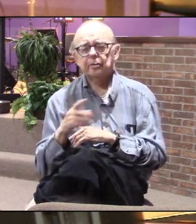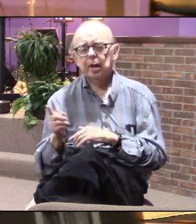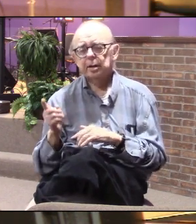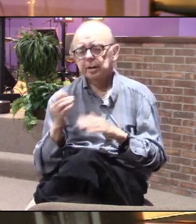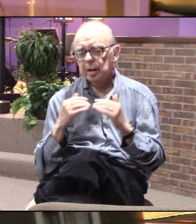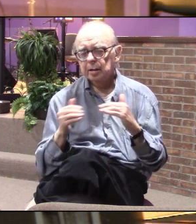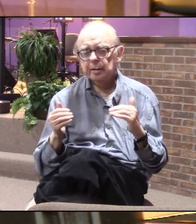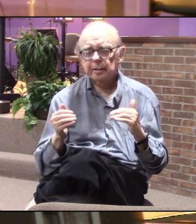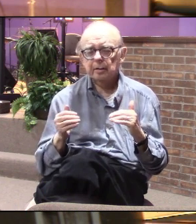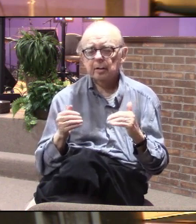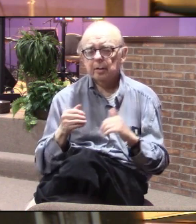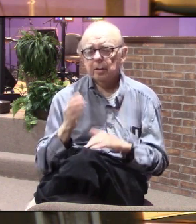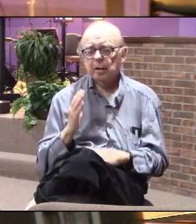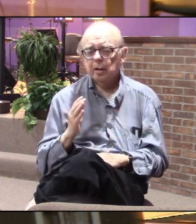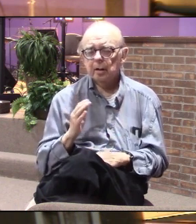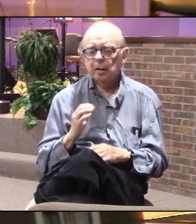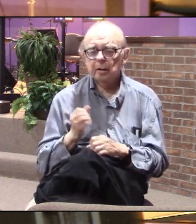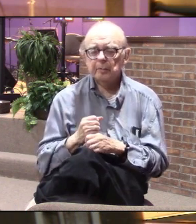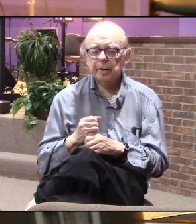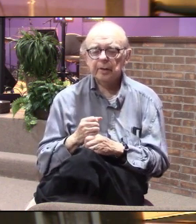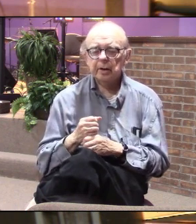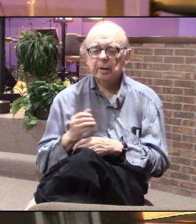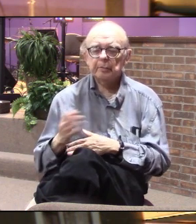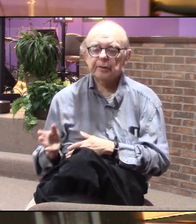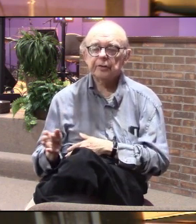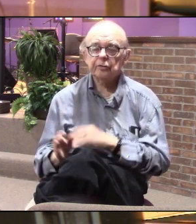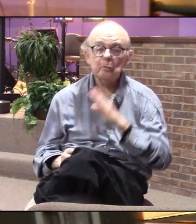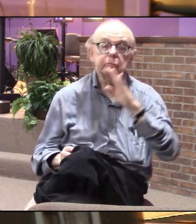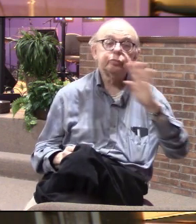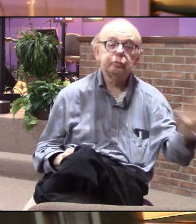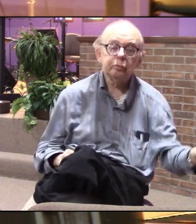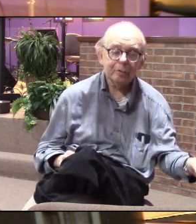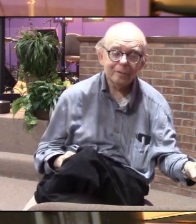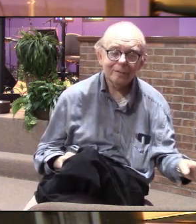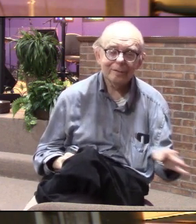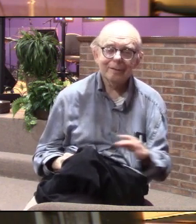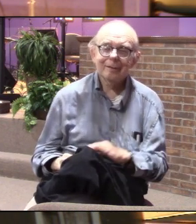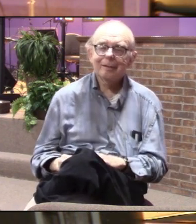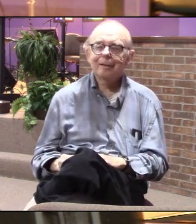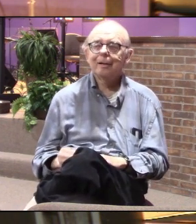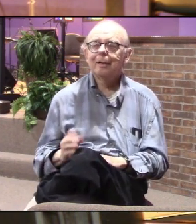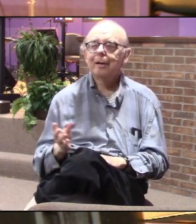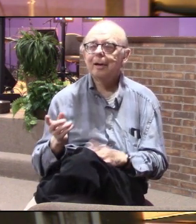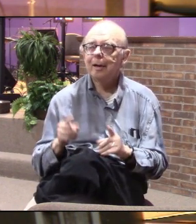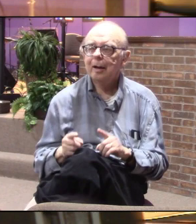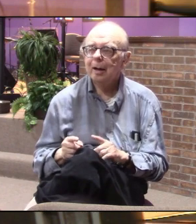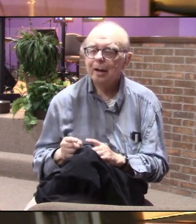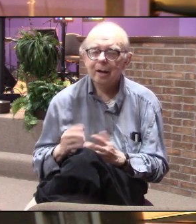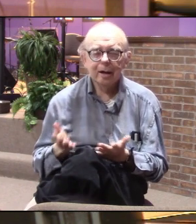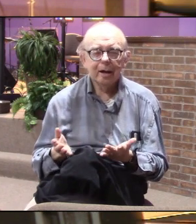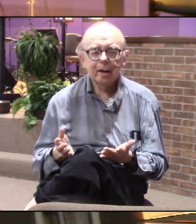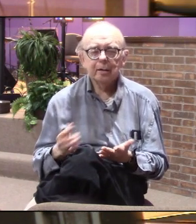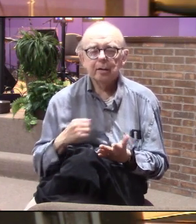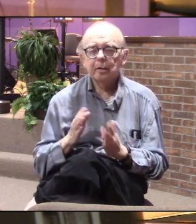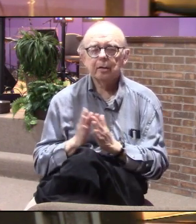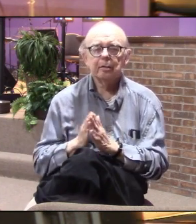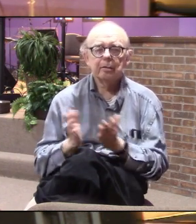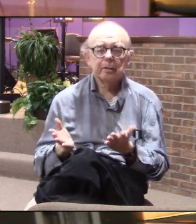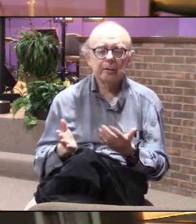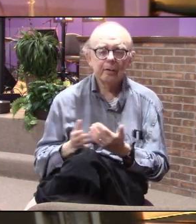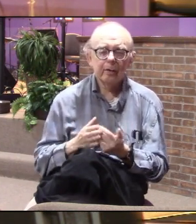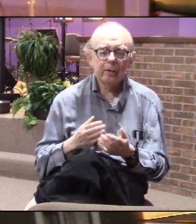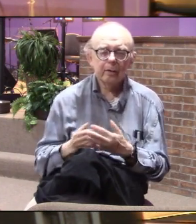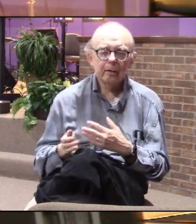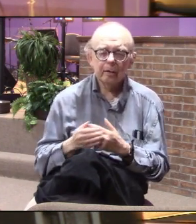and made that big fish vomit. So when and how and where you pray are matters of